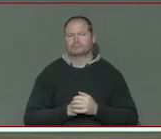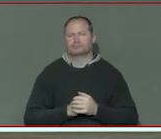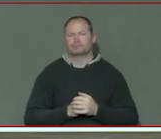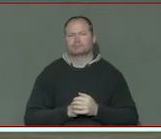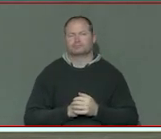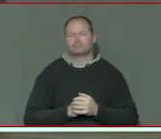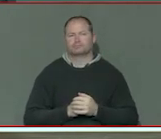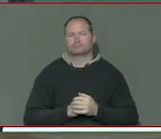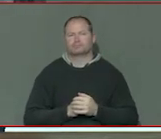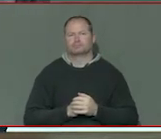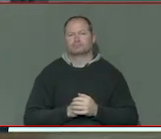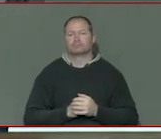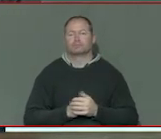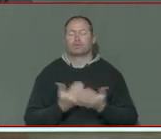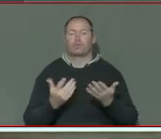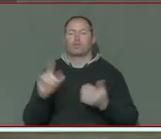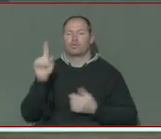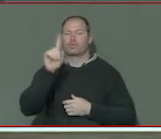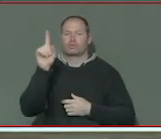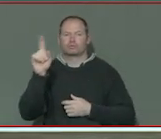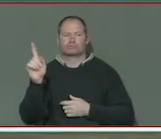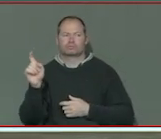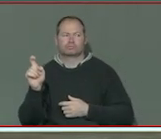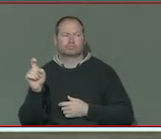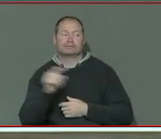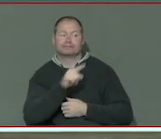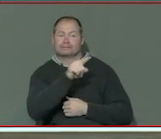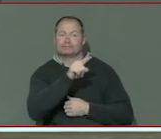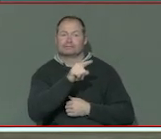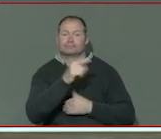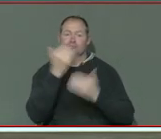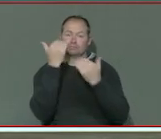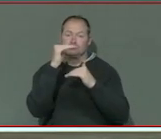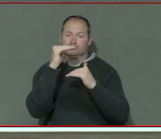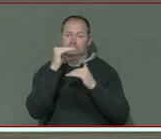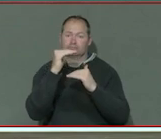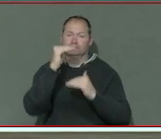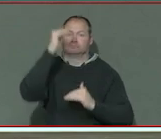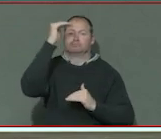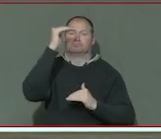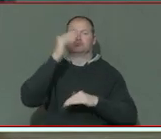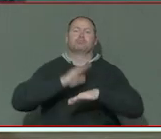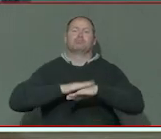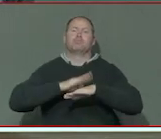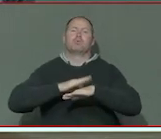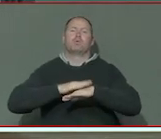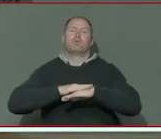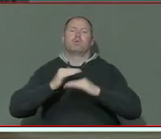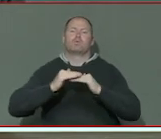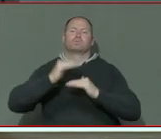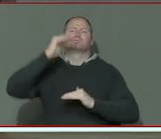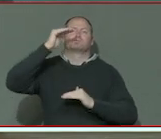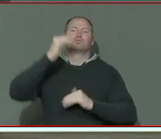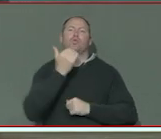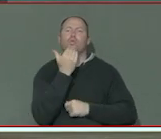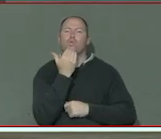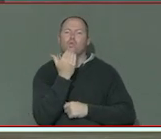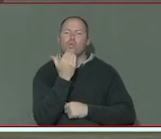which of these debtors you will increase their limit. And if you look at those, whose will you increase?